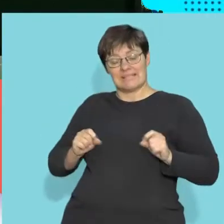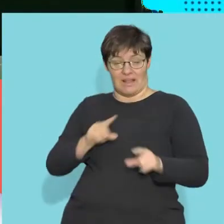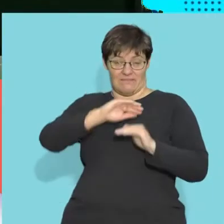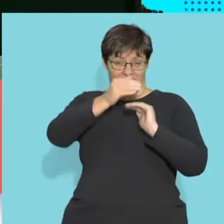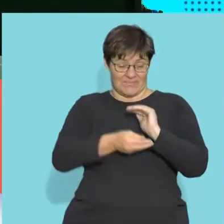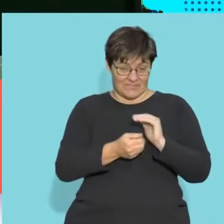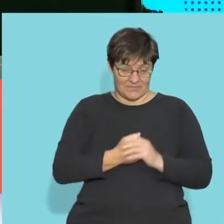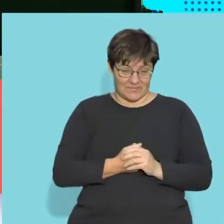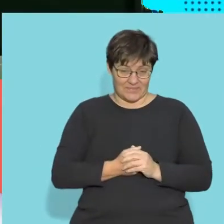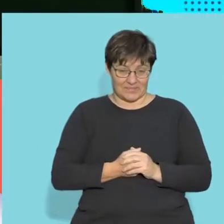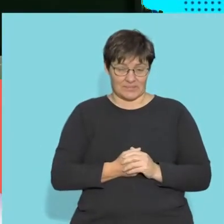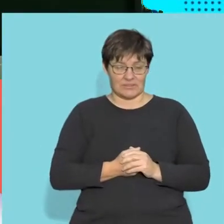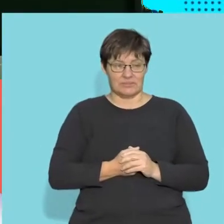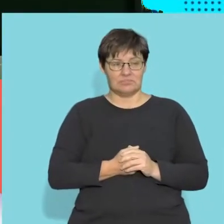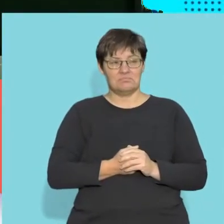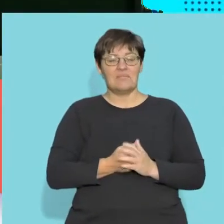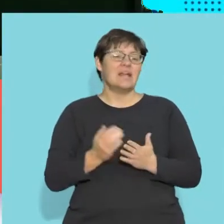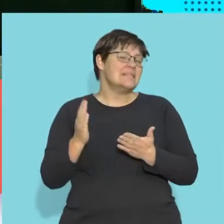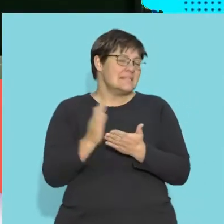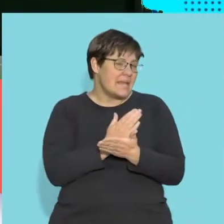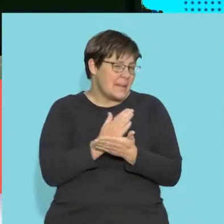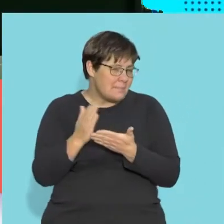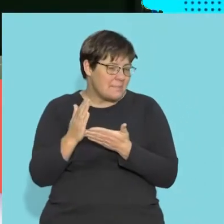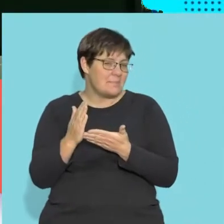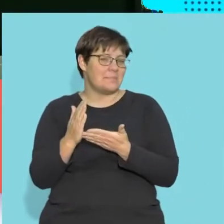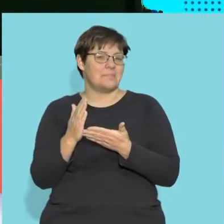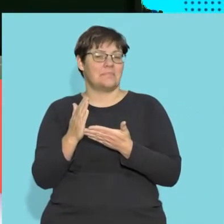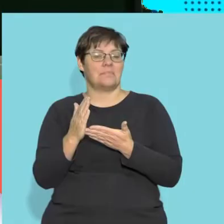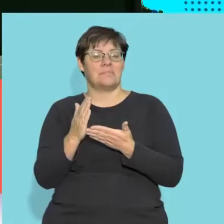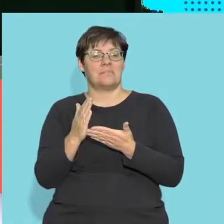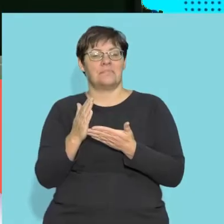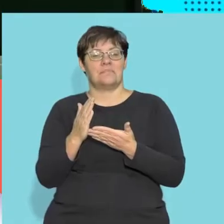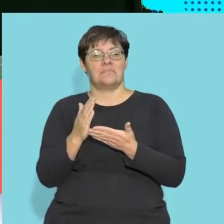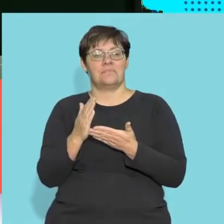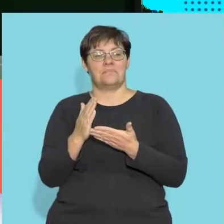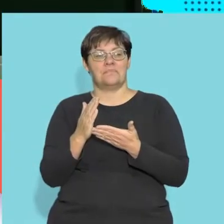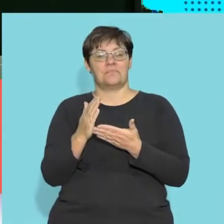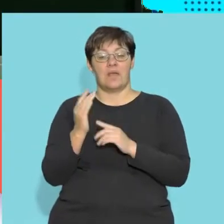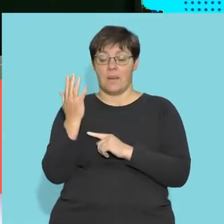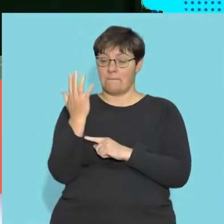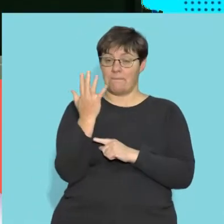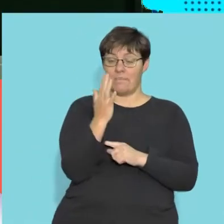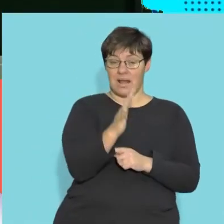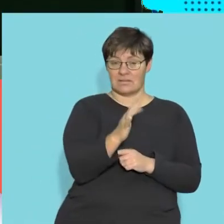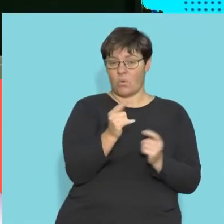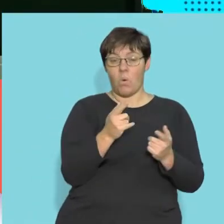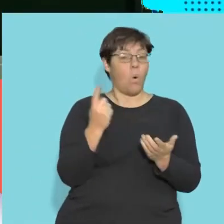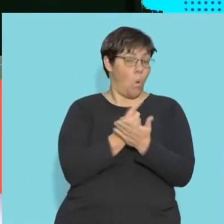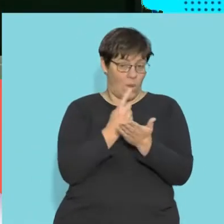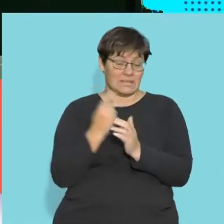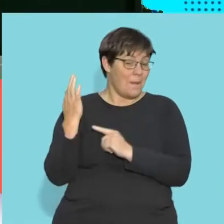cell. Now, sometimes, all right, we find that plant cells, well, actually all the